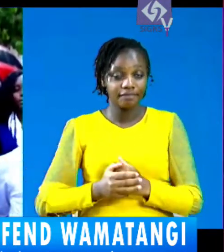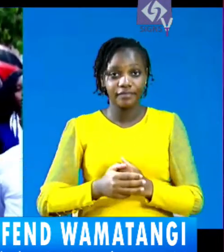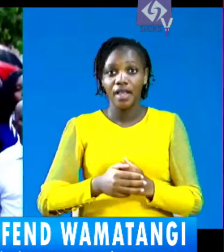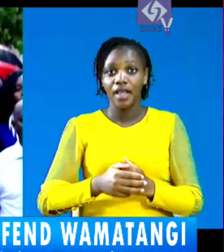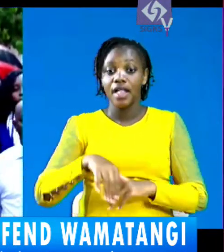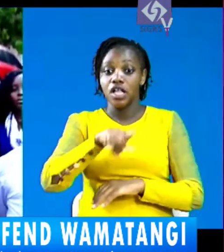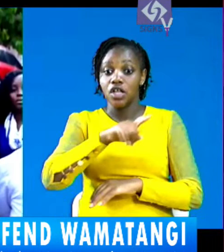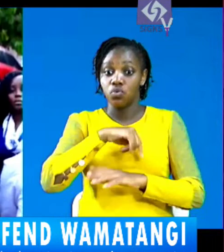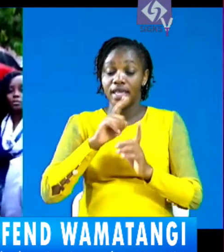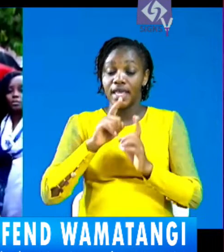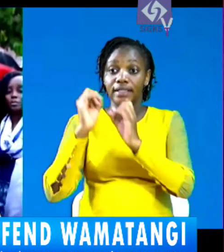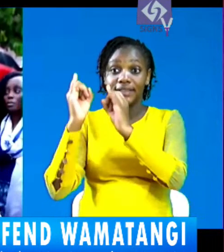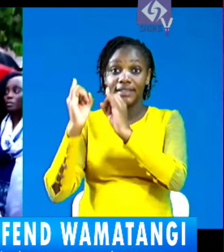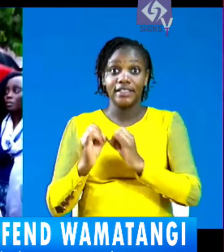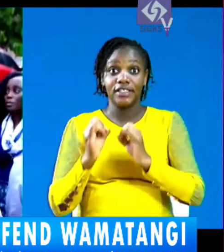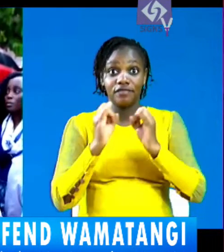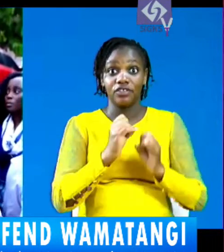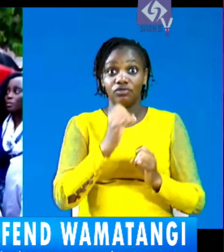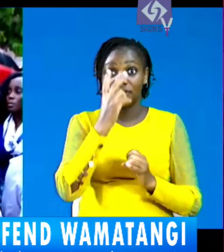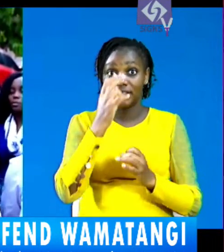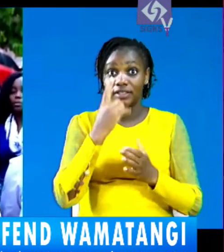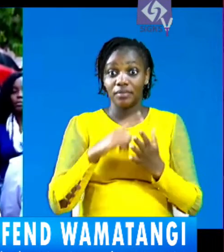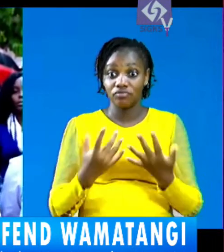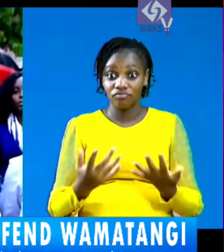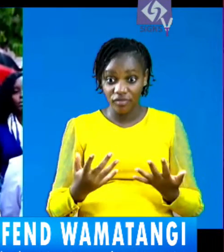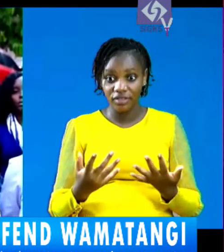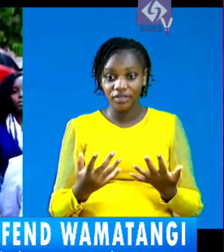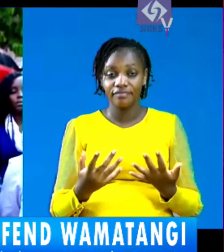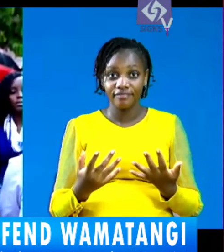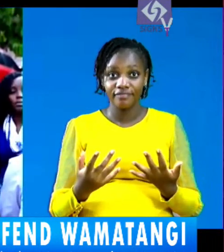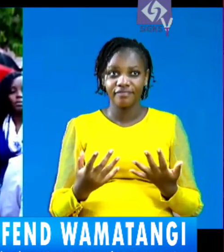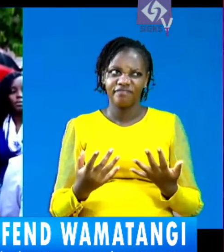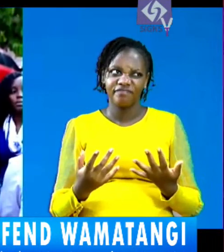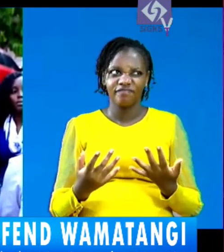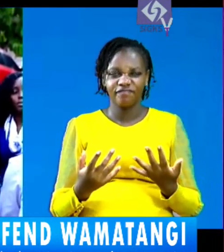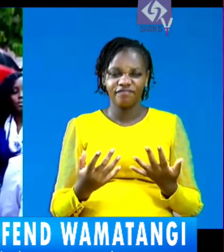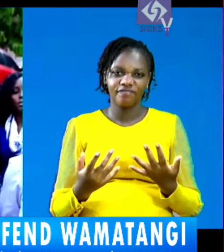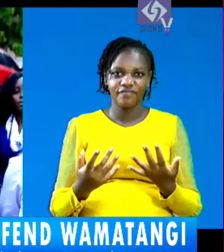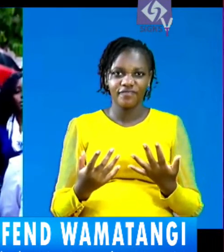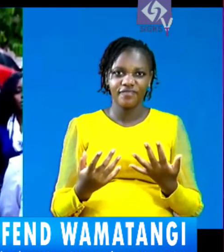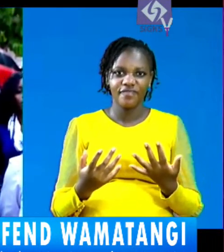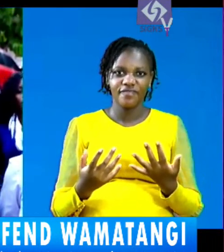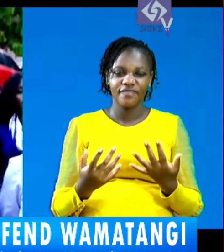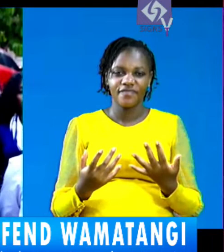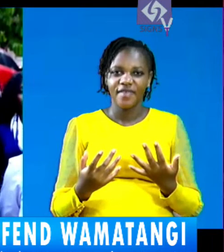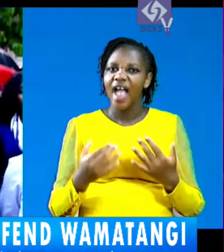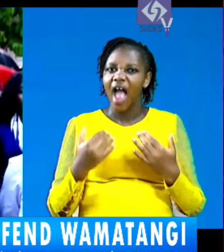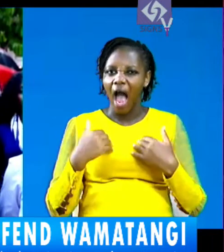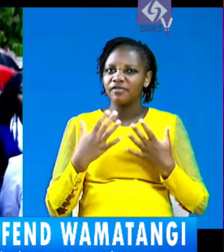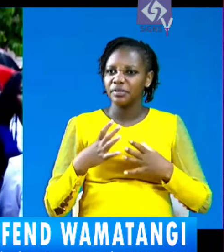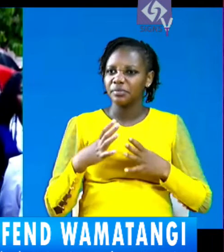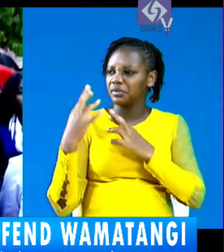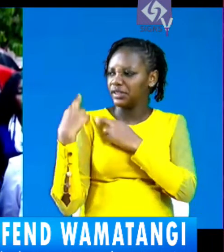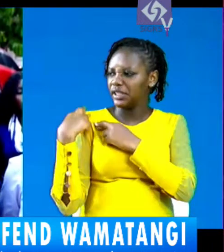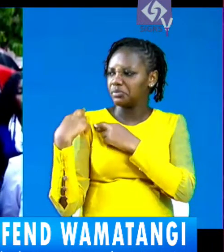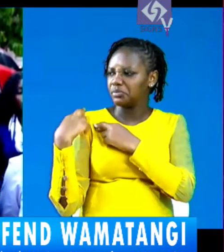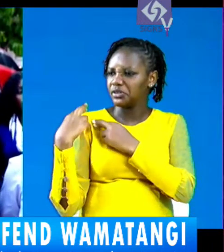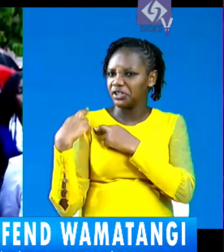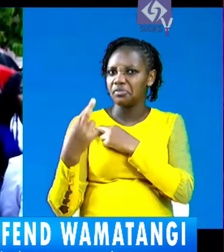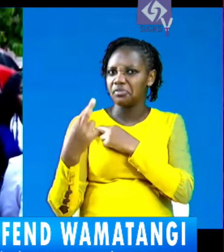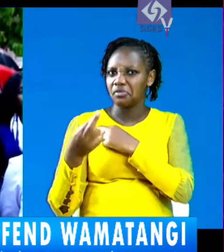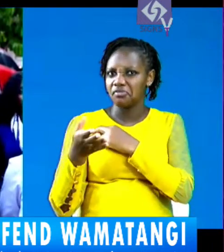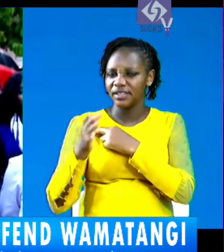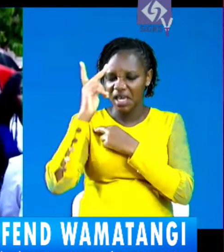we are suspecting to be the schemers behind this destabilization of the county assembly of